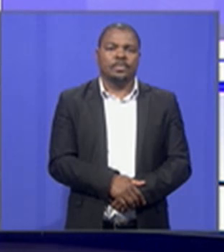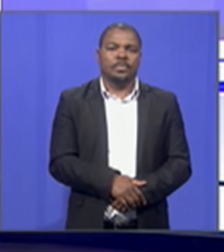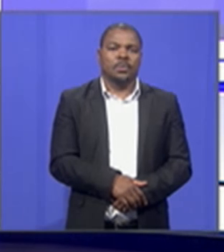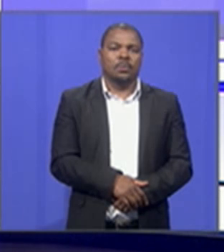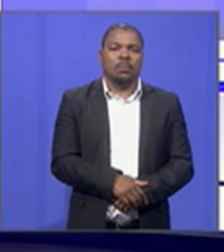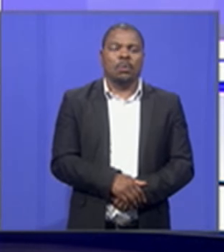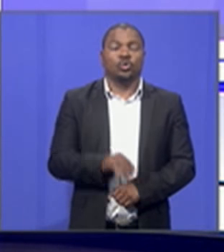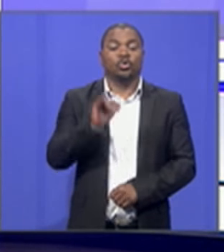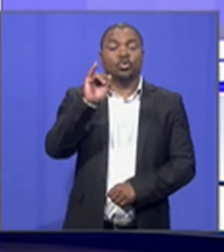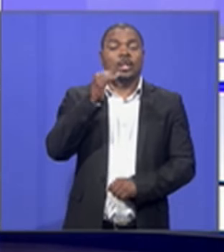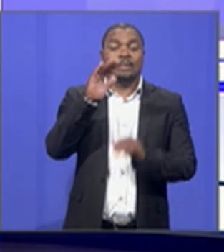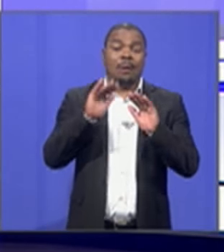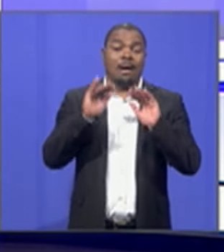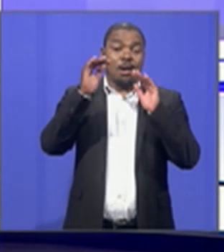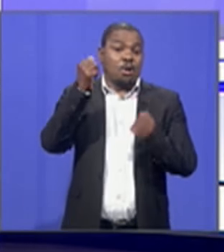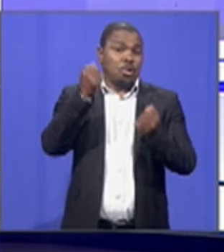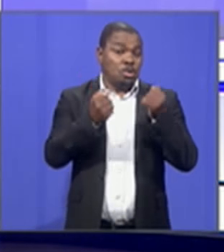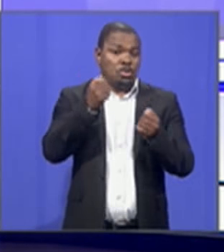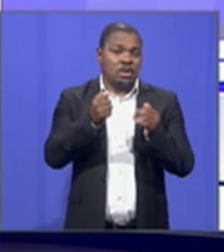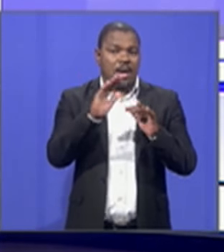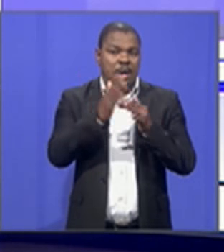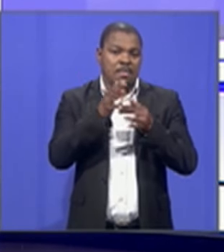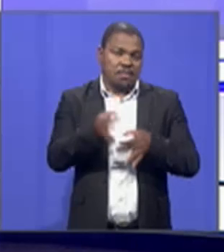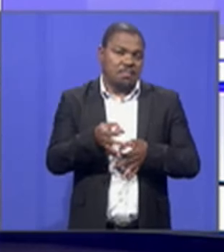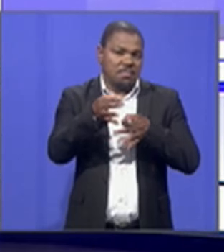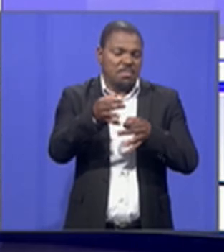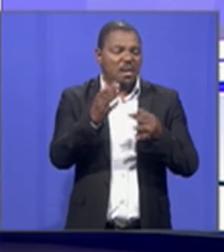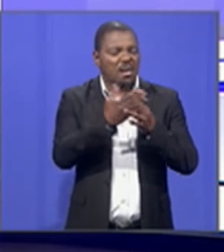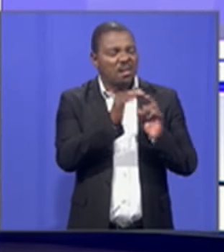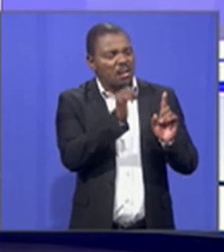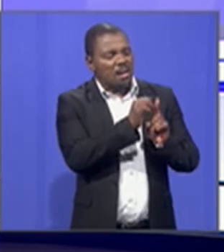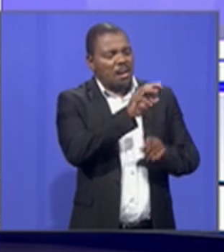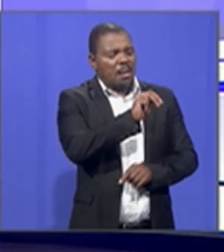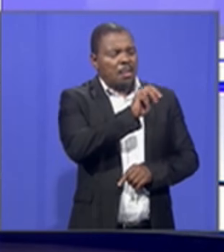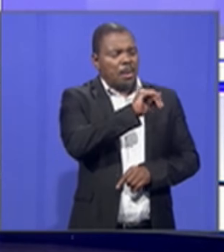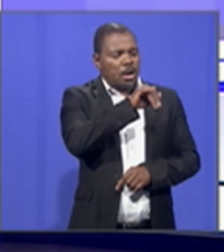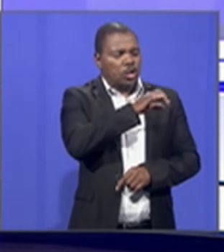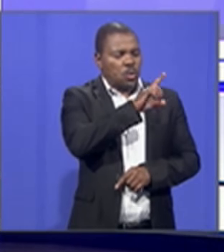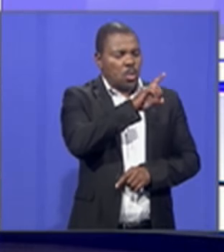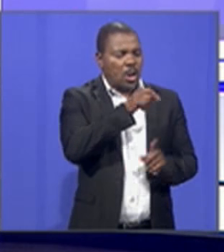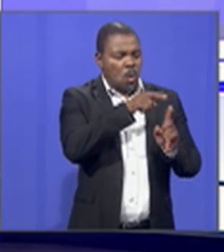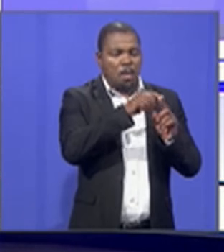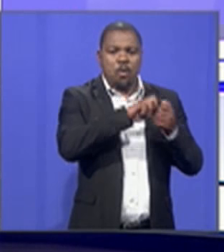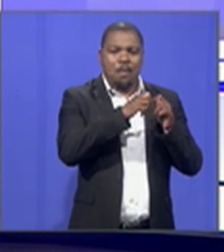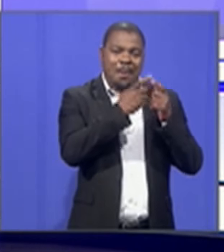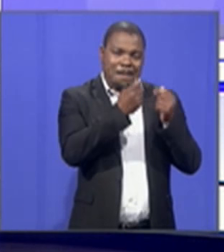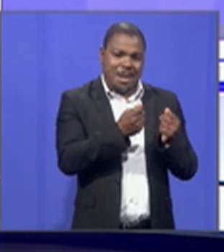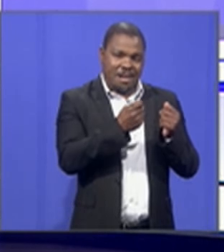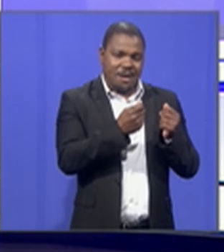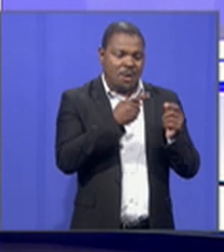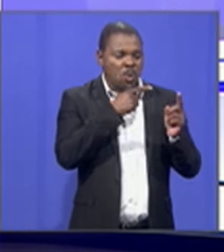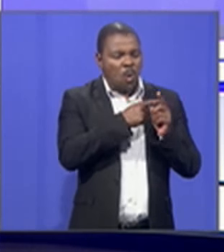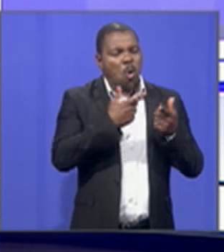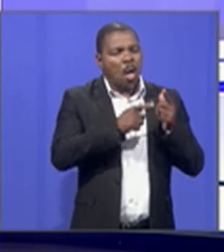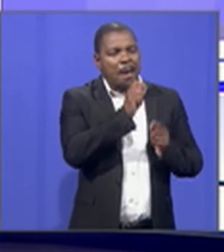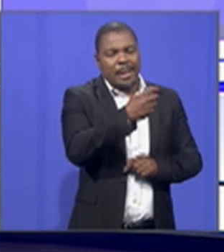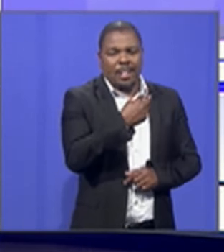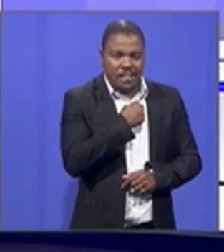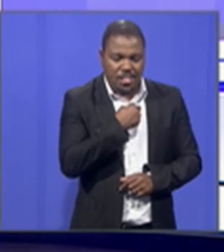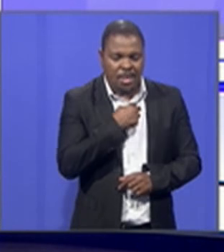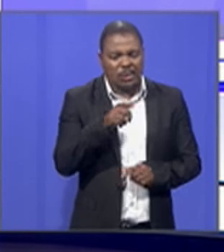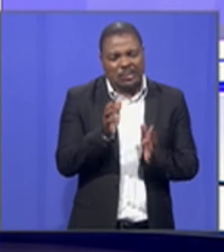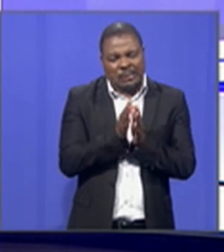Kgorotsheko ya godimo ya Johannesburg e šutišitše molato kgatlhanong le Victor Majola yo a na le go le mathata a ditšhelete go lefela baemedi ba gagwe ba semolao go ya letšatšing